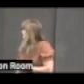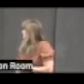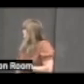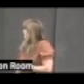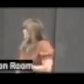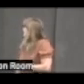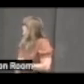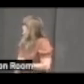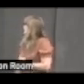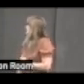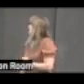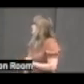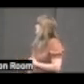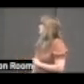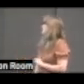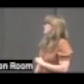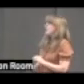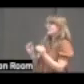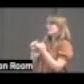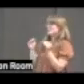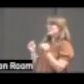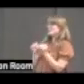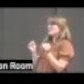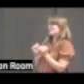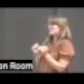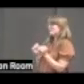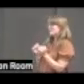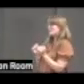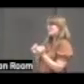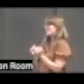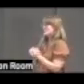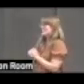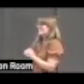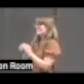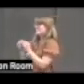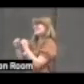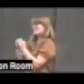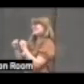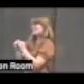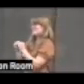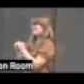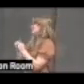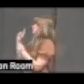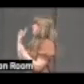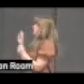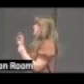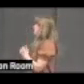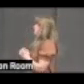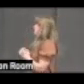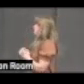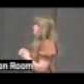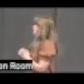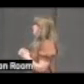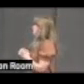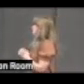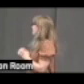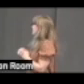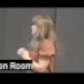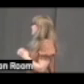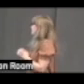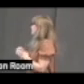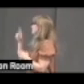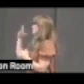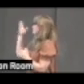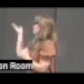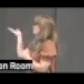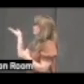And then we looked at who the winners or the losers were between the male competition and how well they did in intermission success.